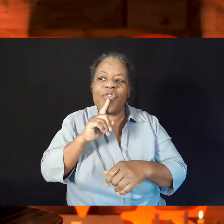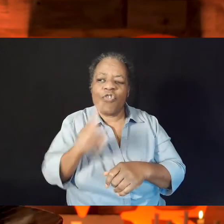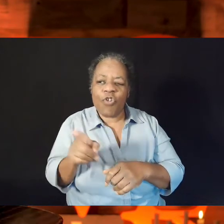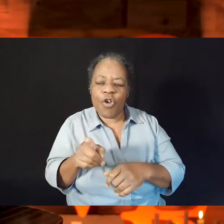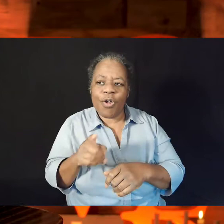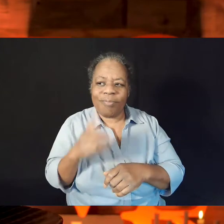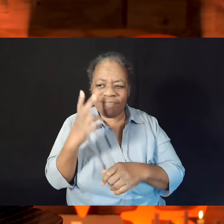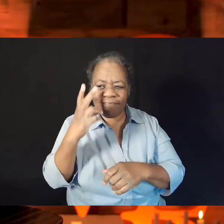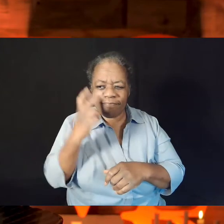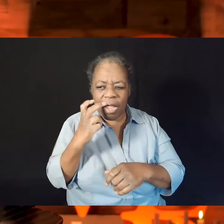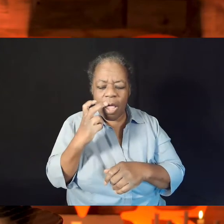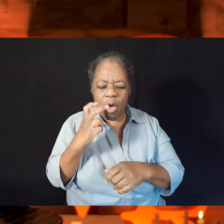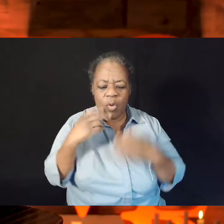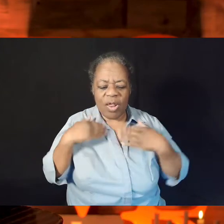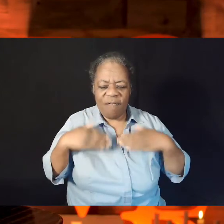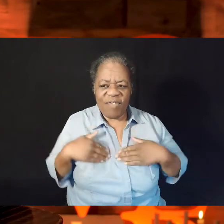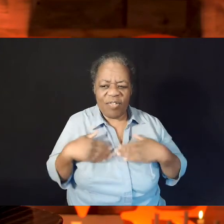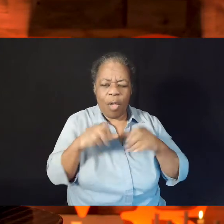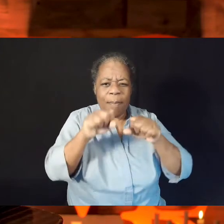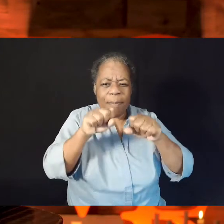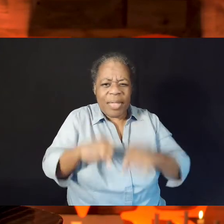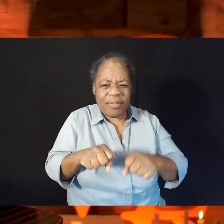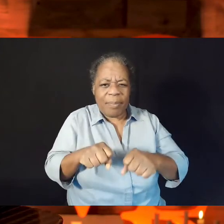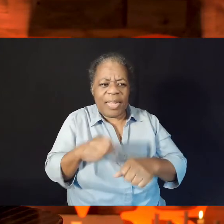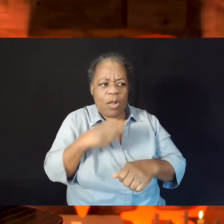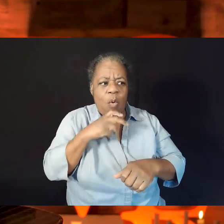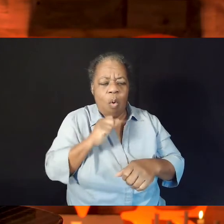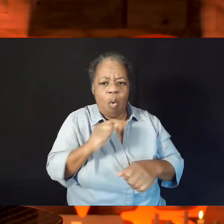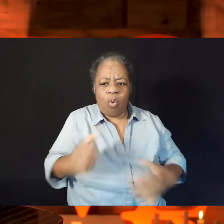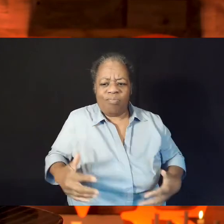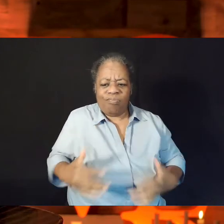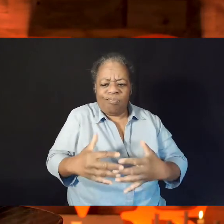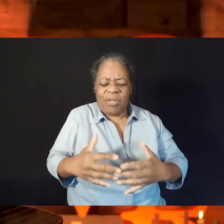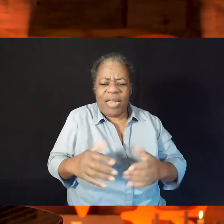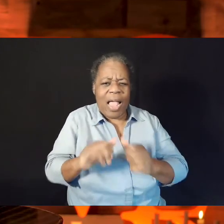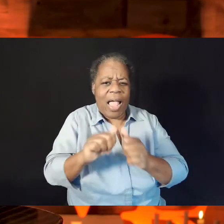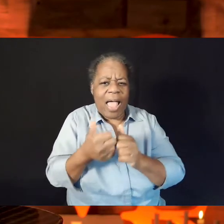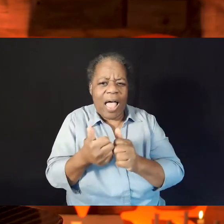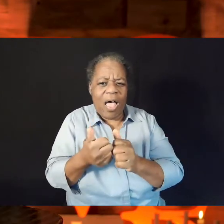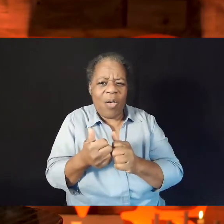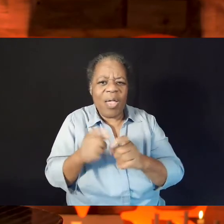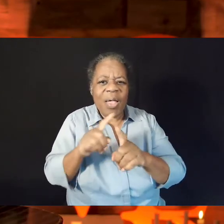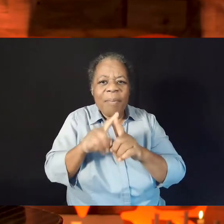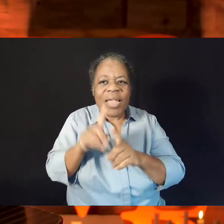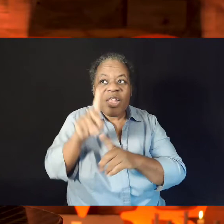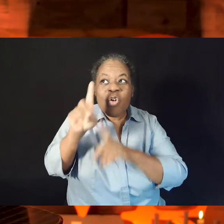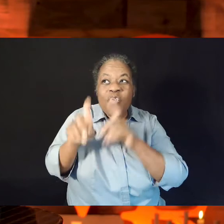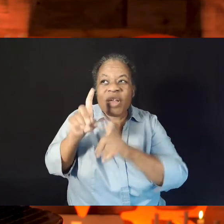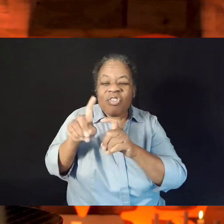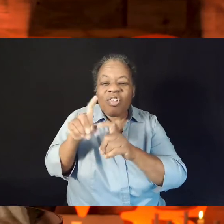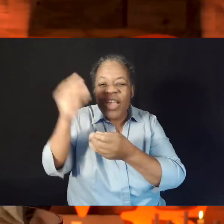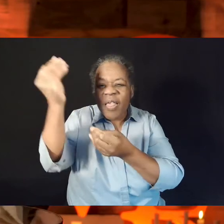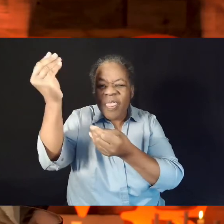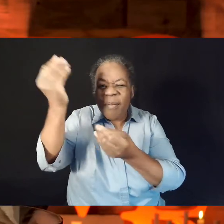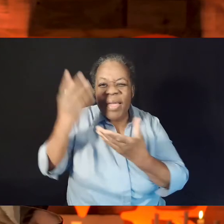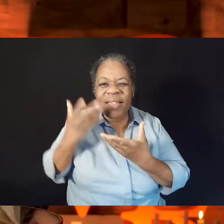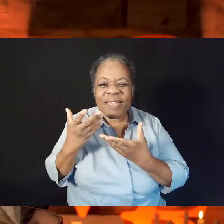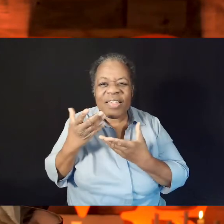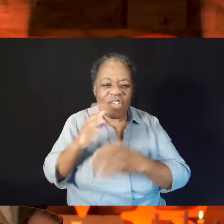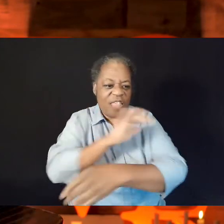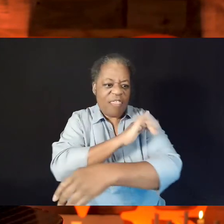physical possibility of fathering a child. He's questioning the validity of the message and the authority of the